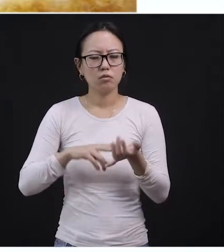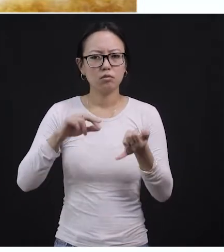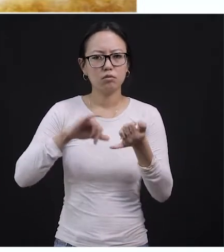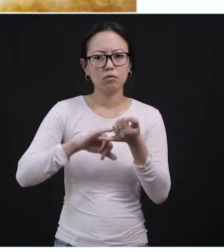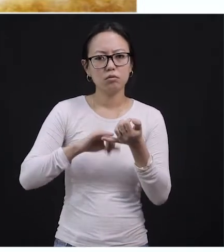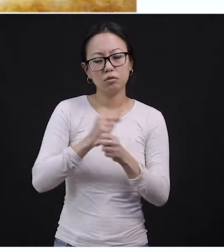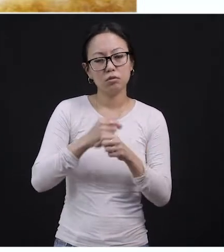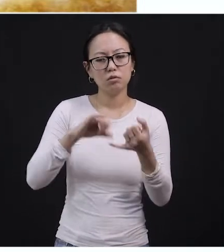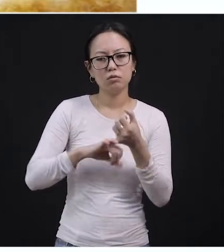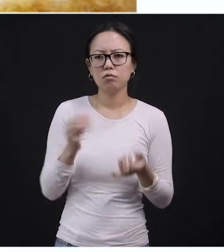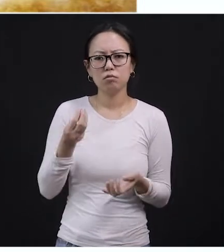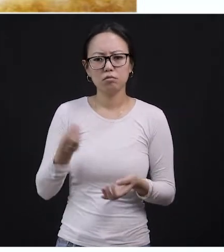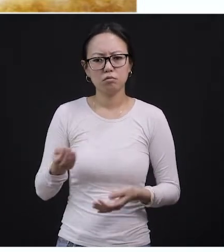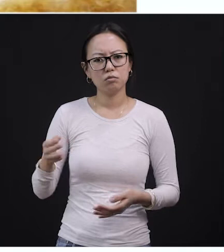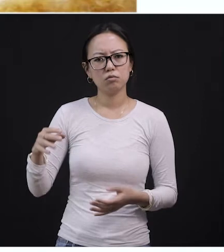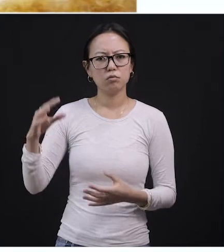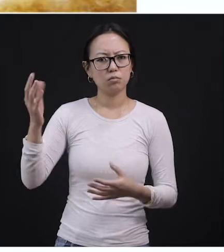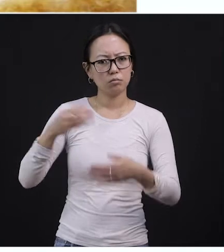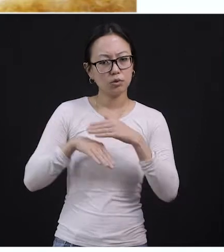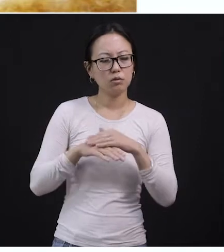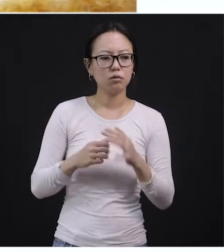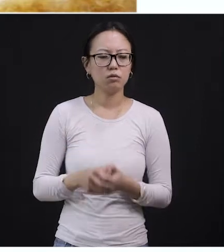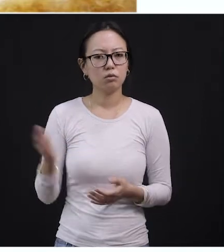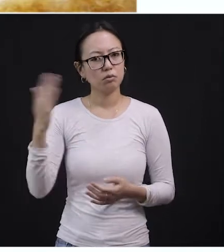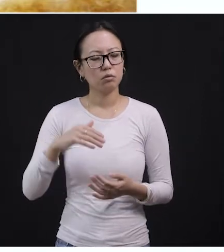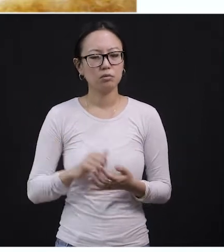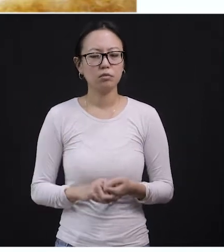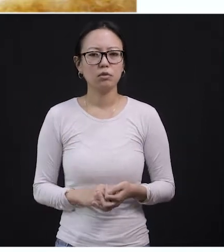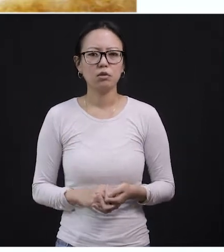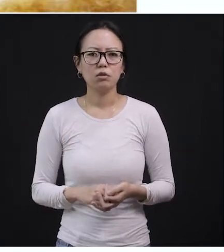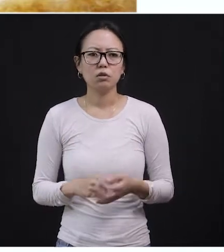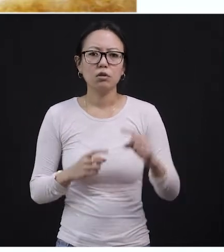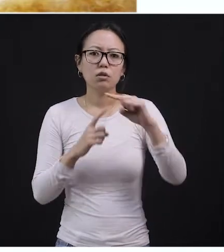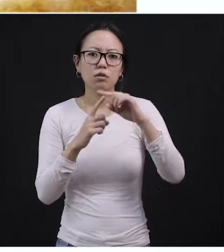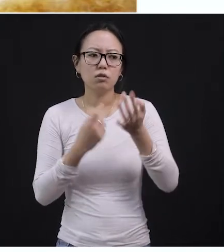had to pay tribute to Harsha. So, how they did that? They have